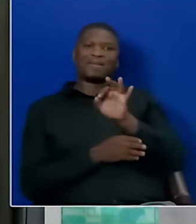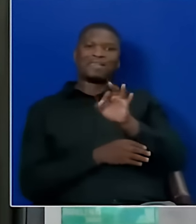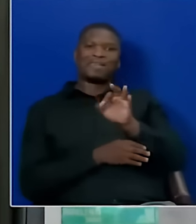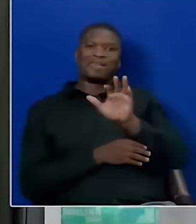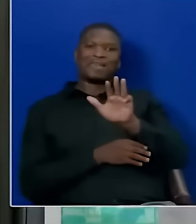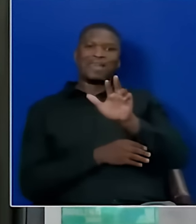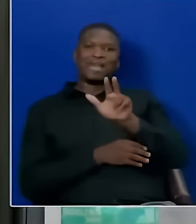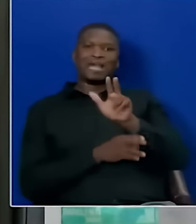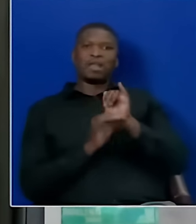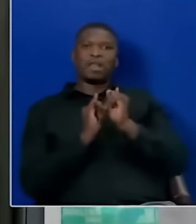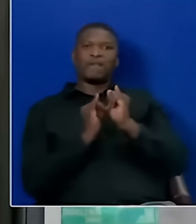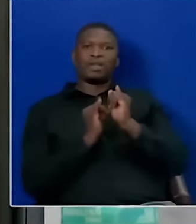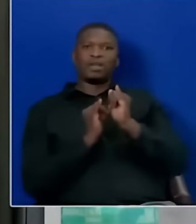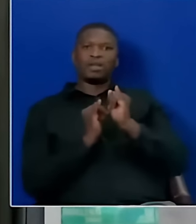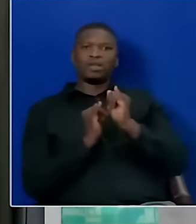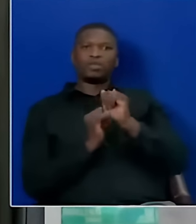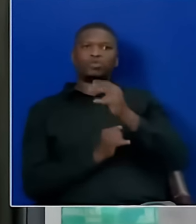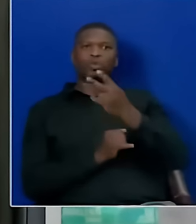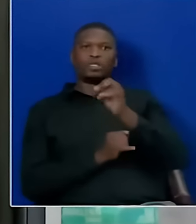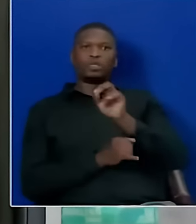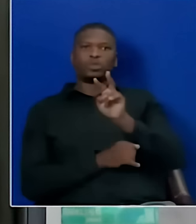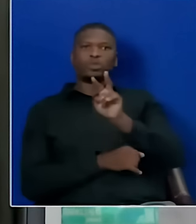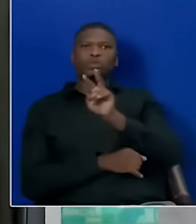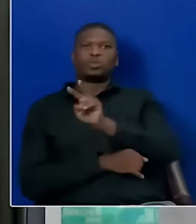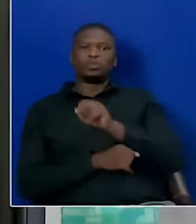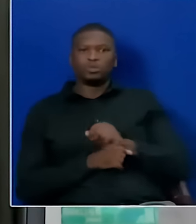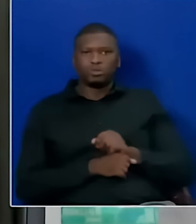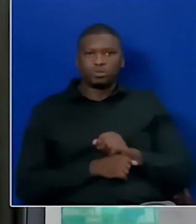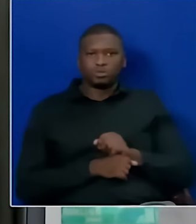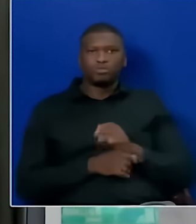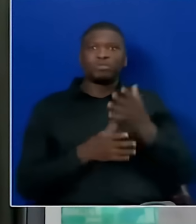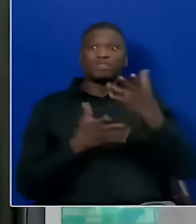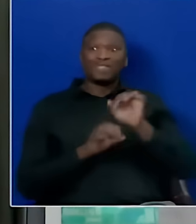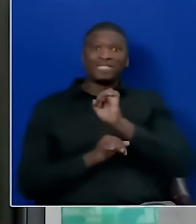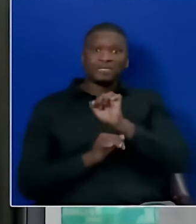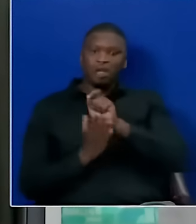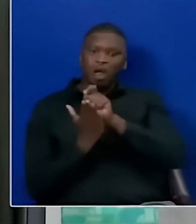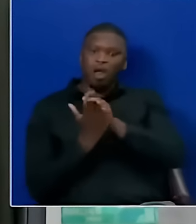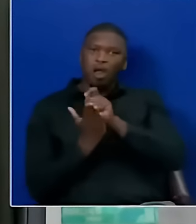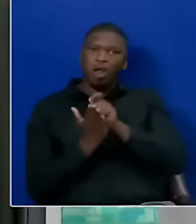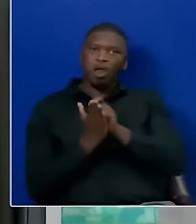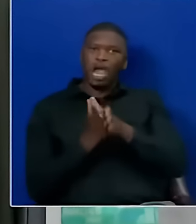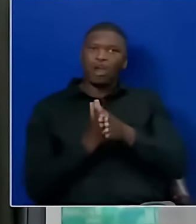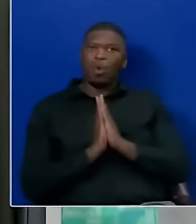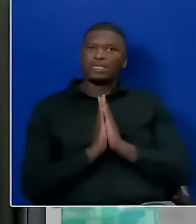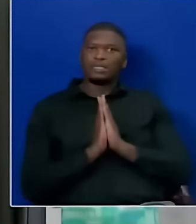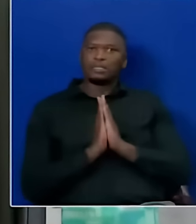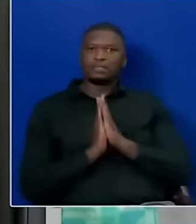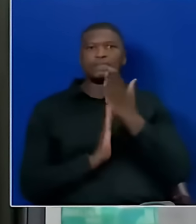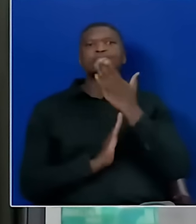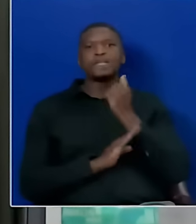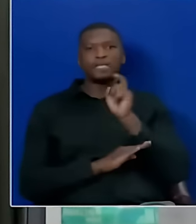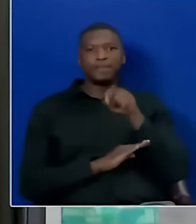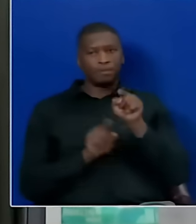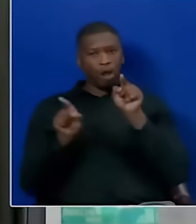398-11-2022. And they wrote a specific request for those two cases to be compared. And indeed, when